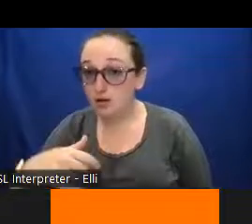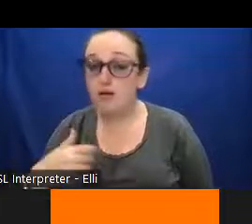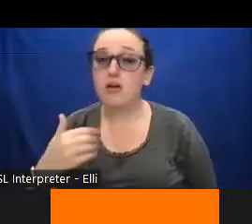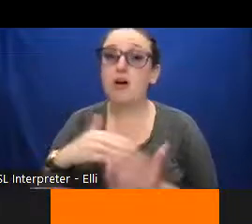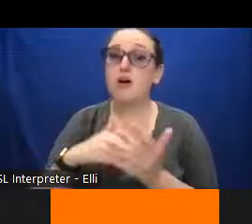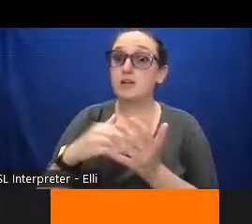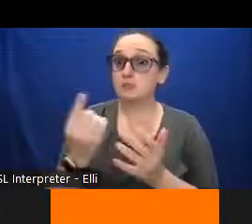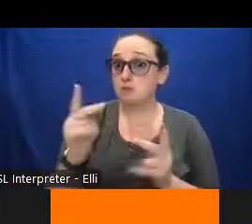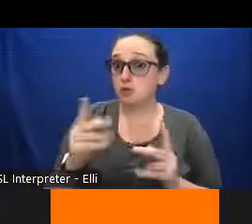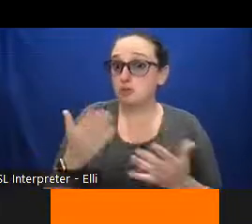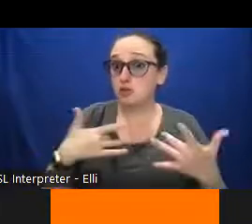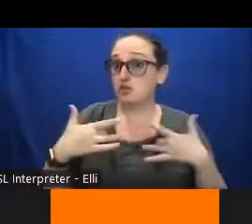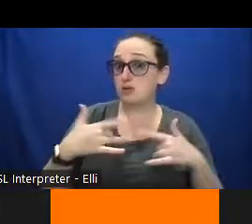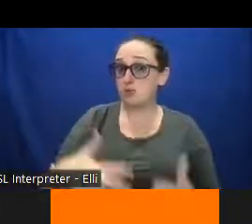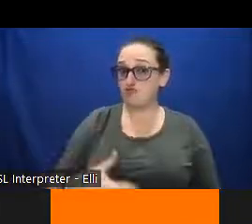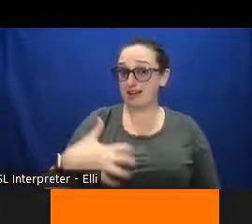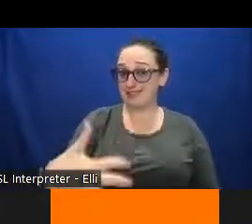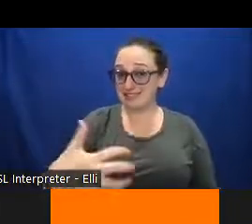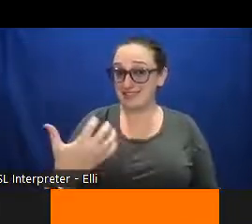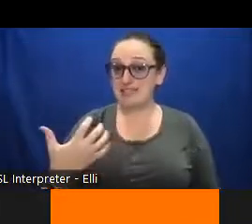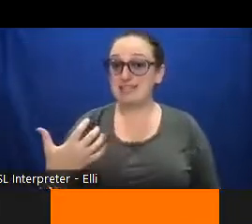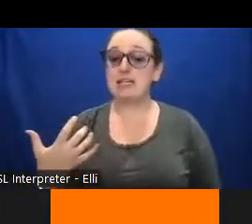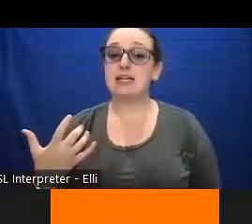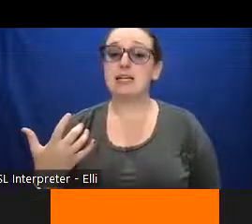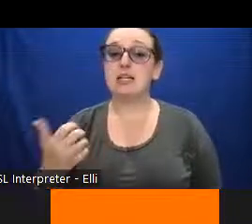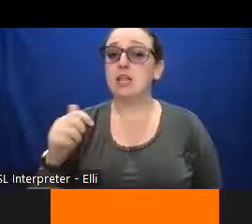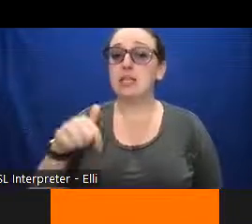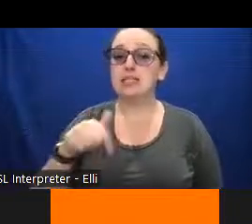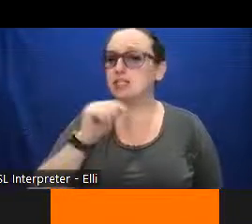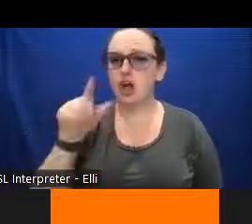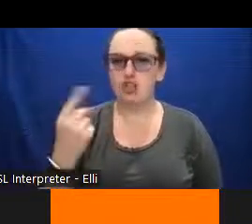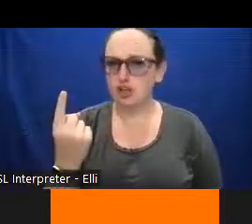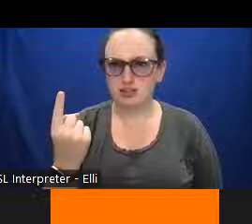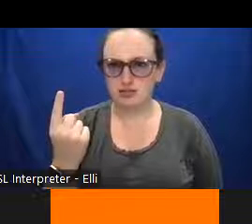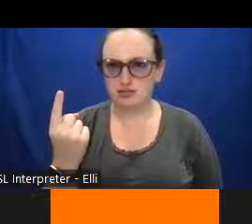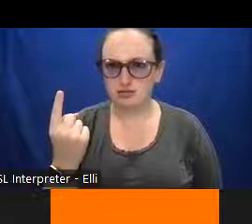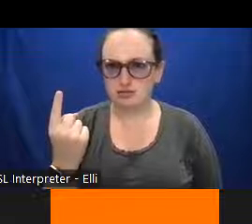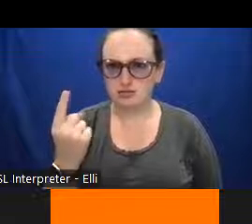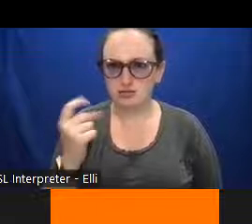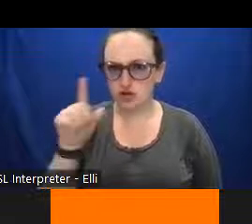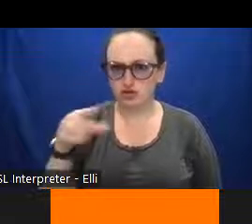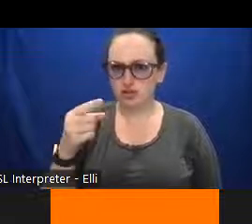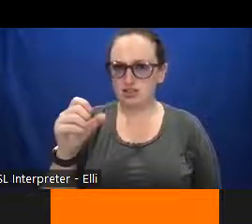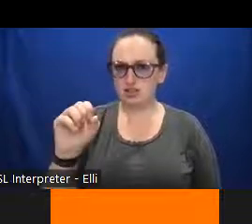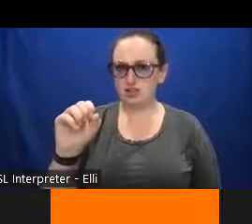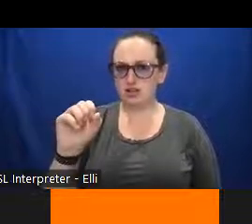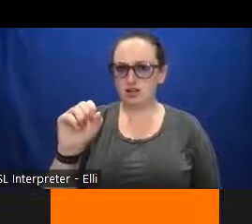for pregnancy. And this isn't just in the context of sexual